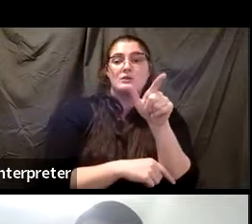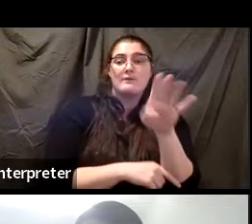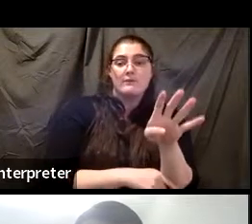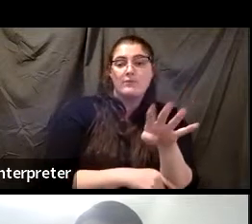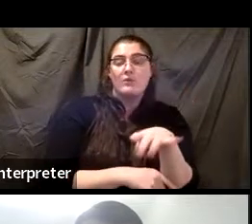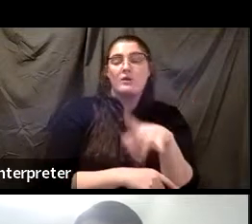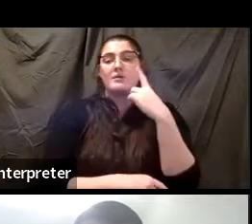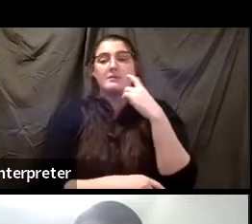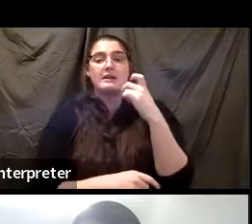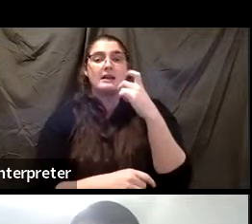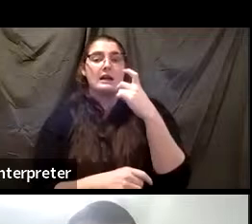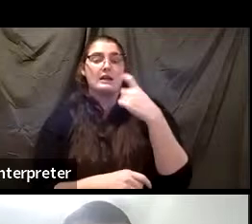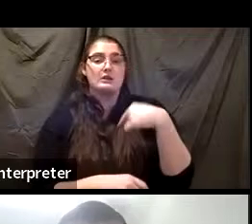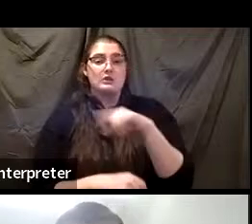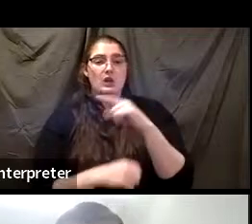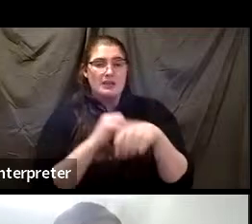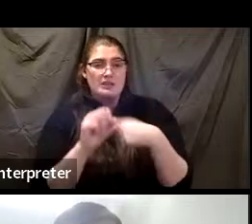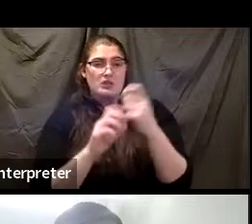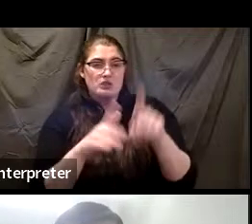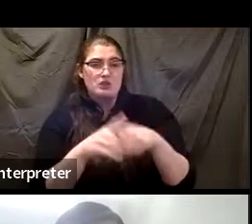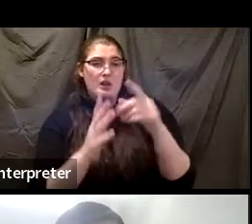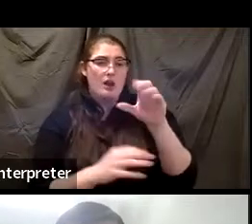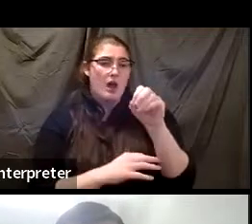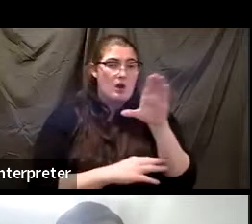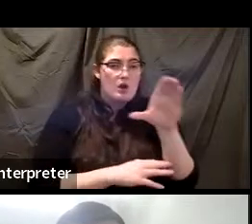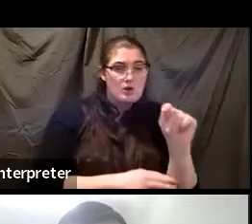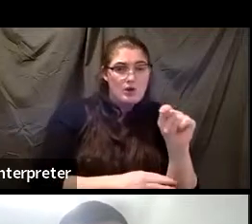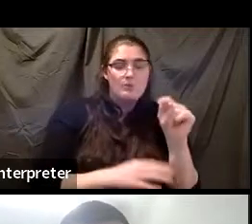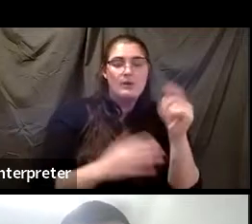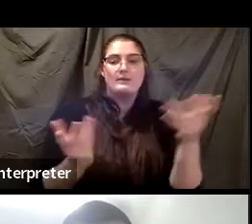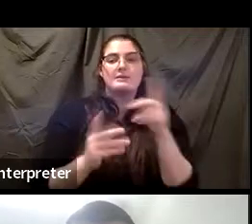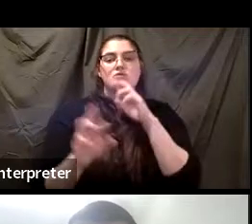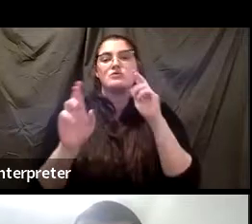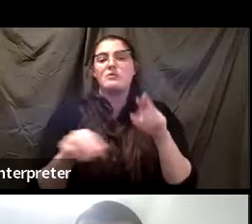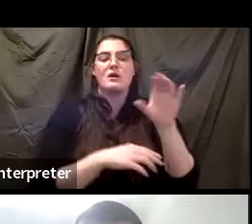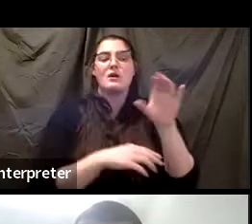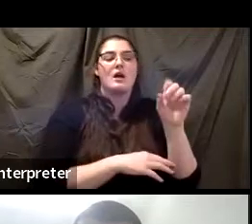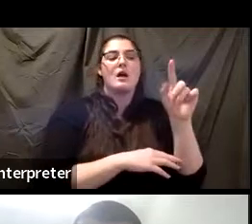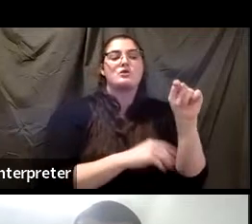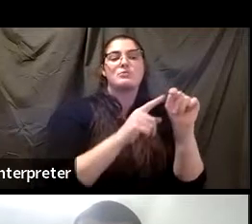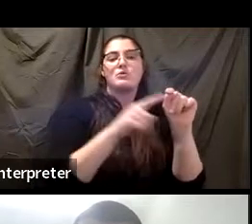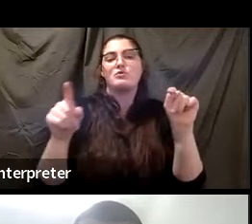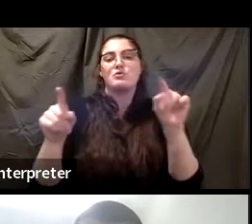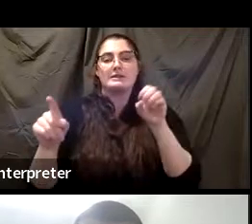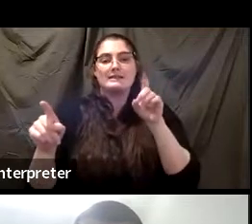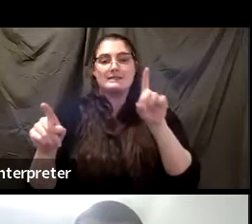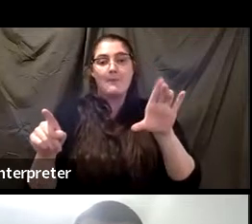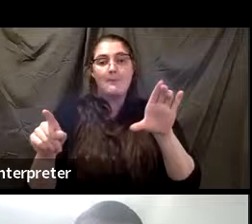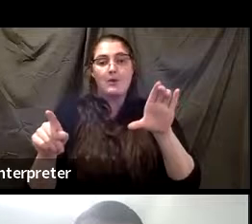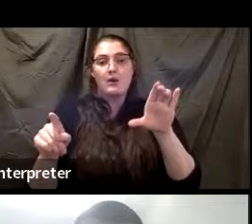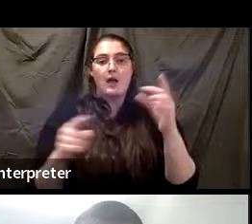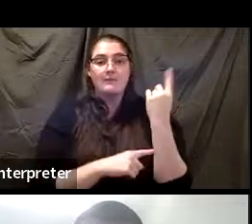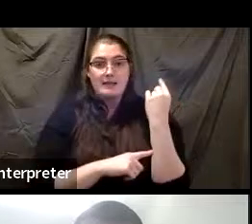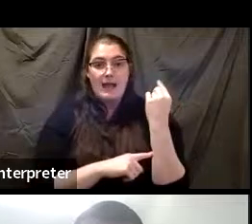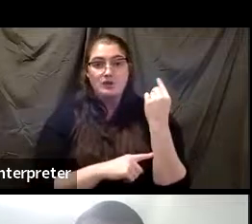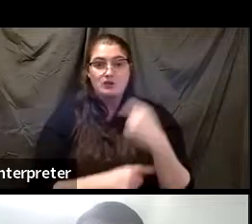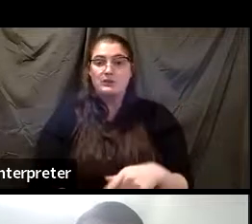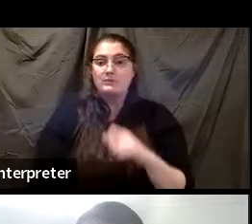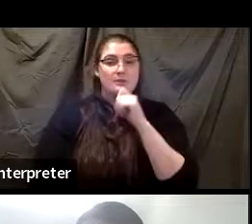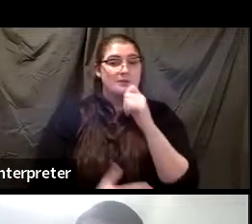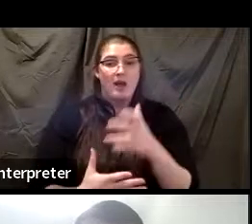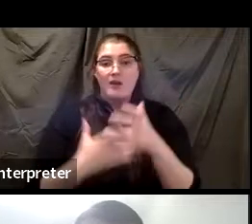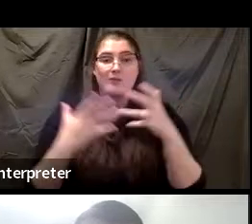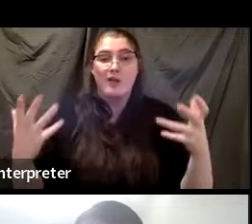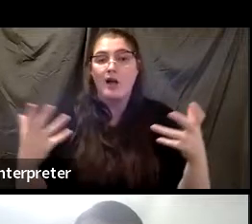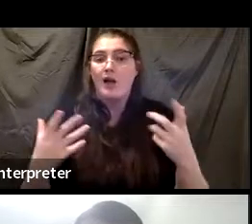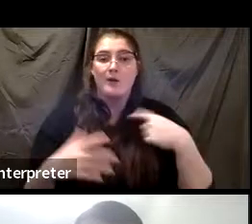fiscal years start on October, this is the report for October through December of last year. So there's not a whole lot to it.